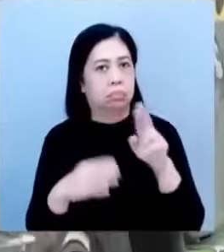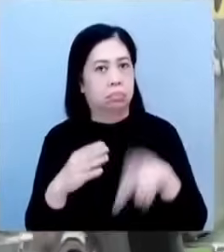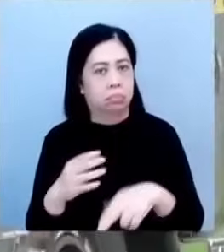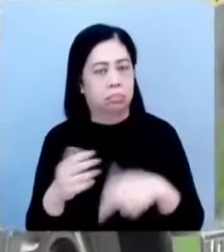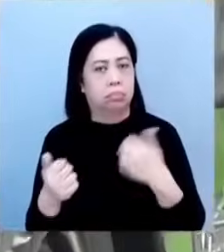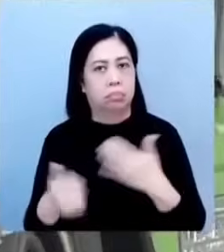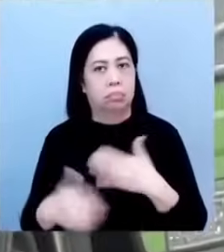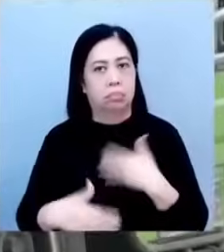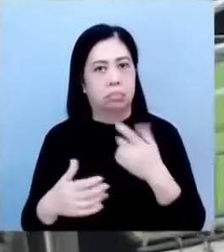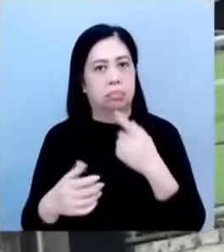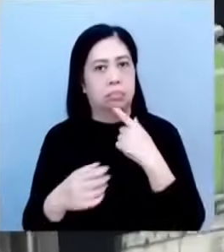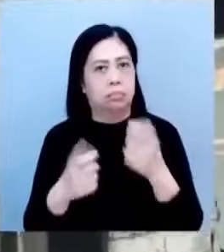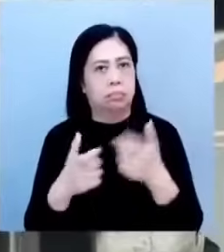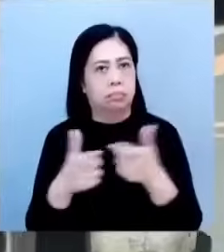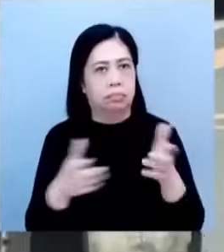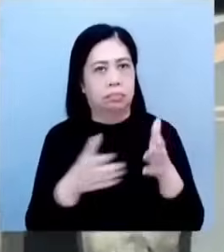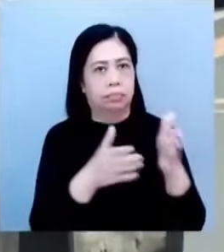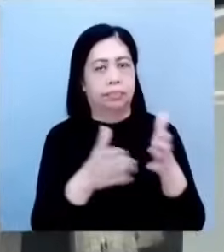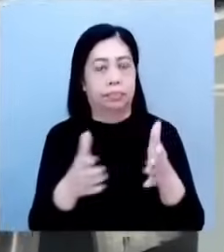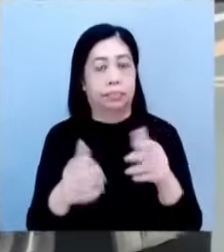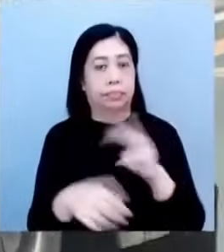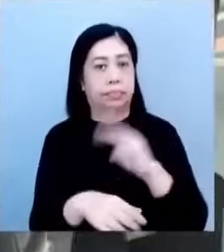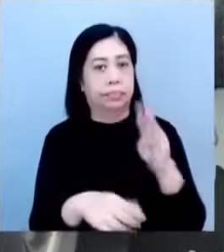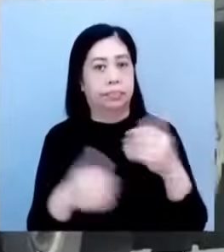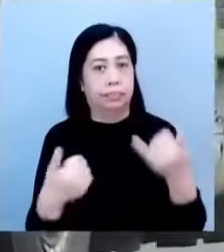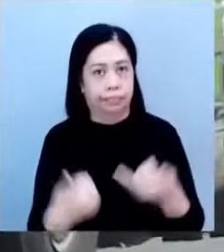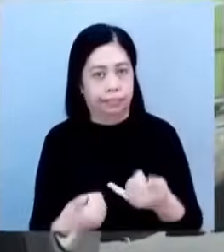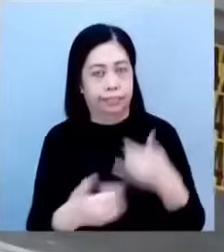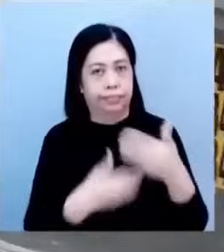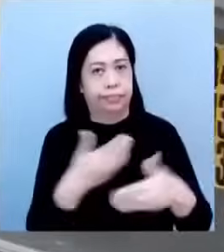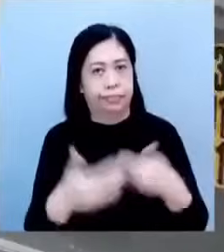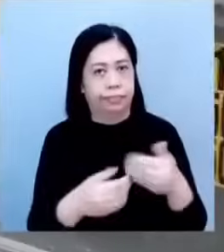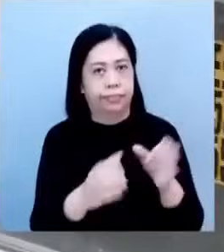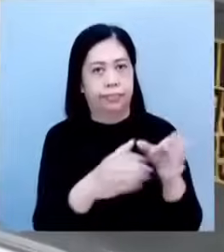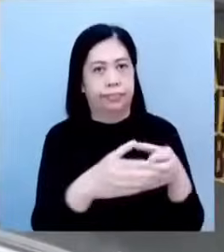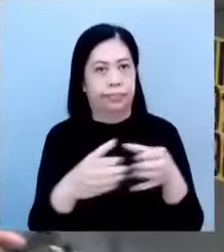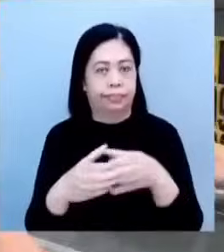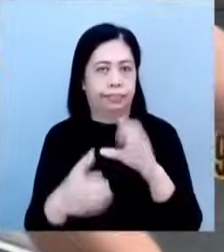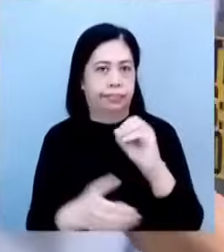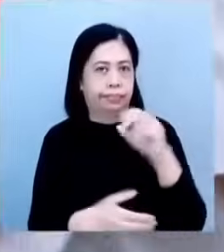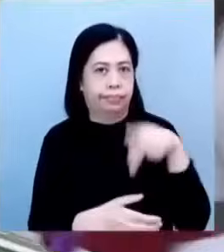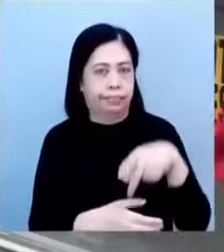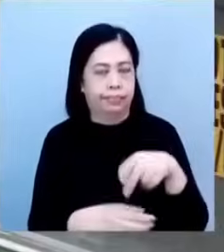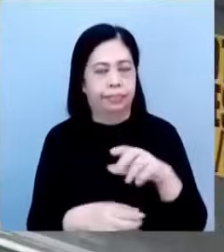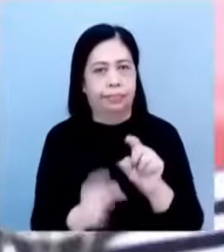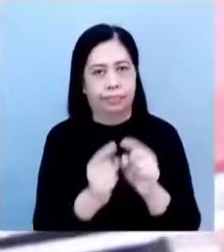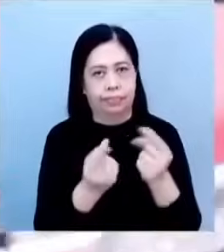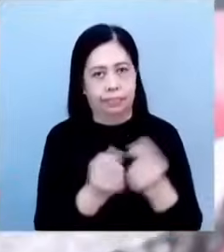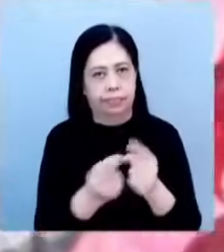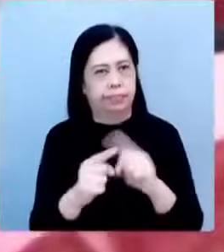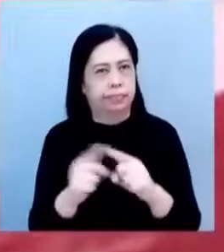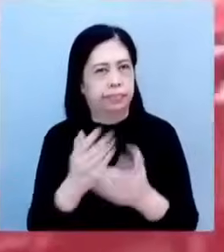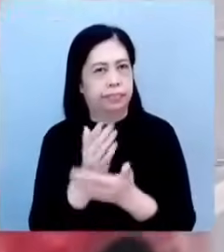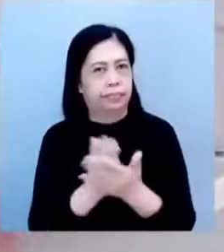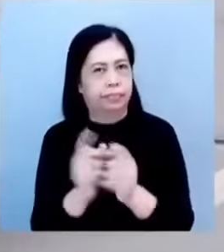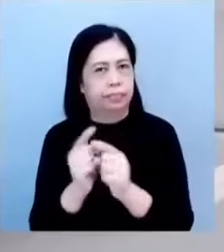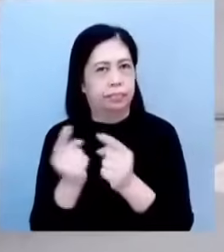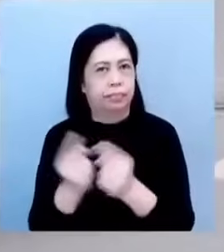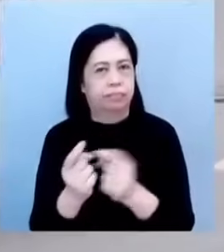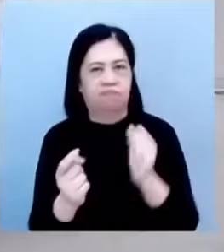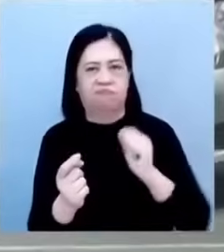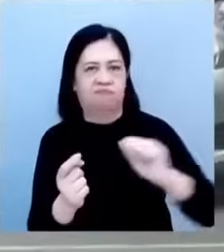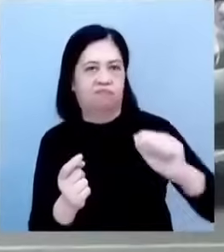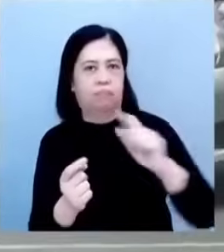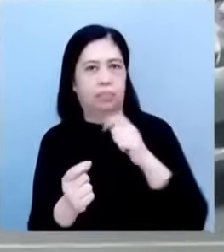saying major routes in Metro Manila are now being operated by consolidated groups. But other transport groups reject